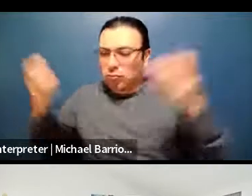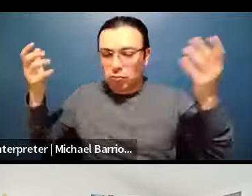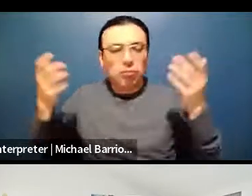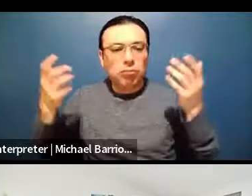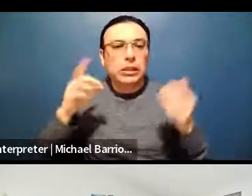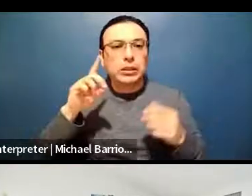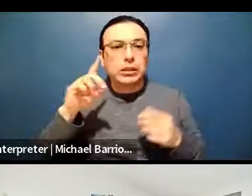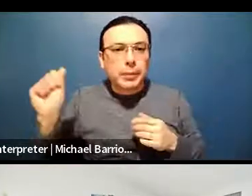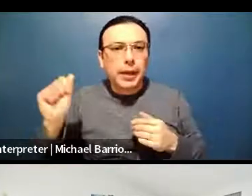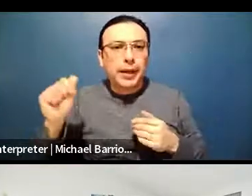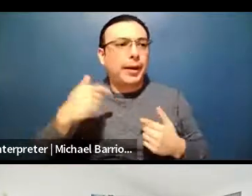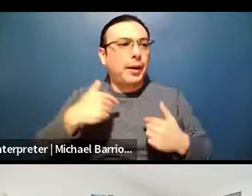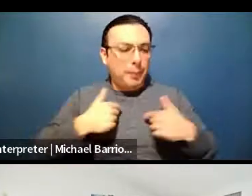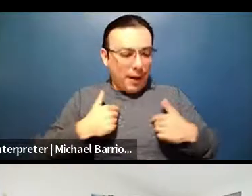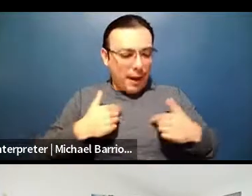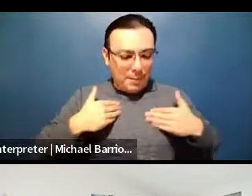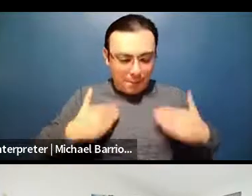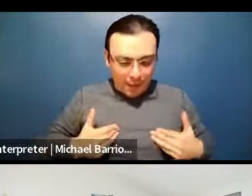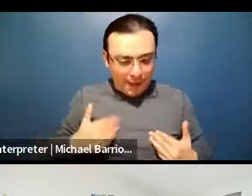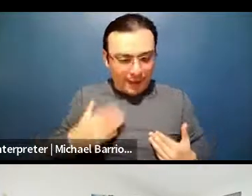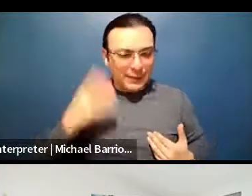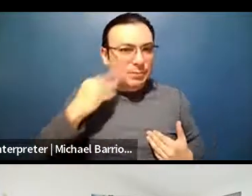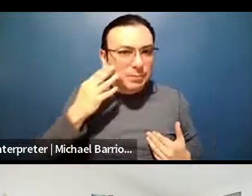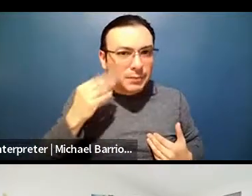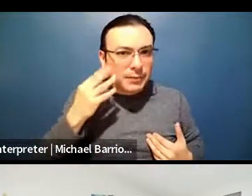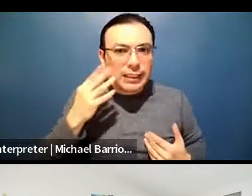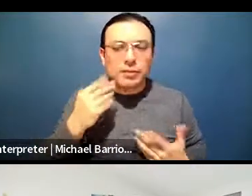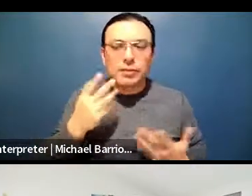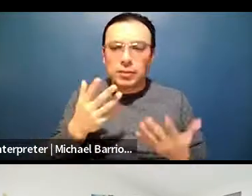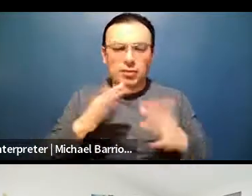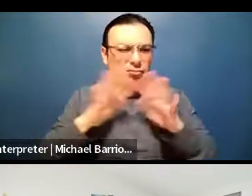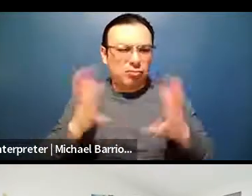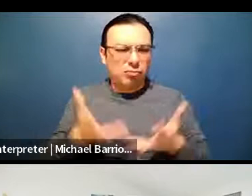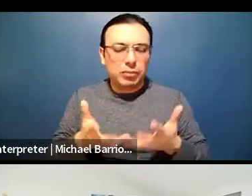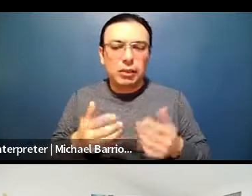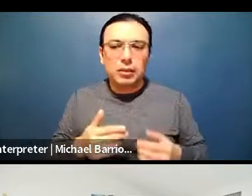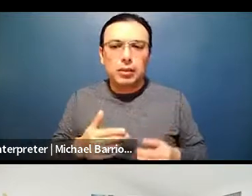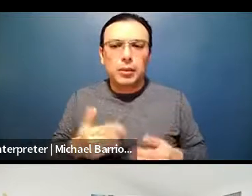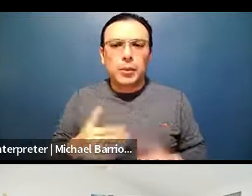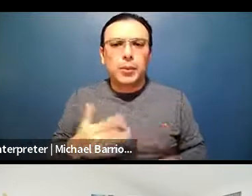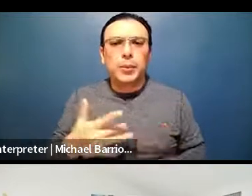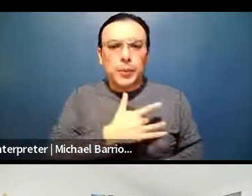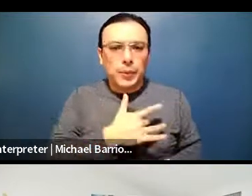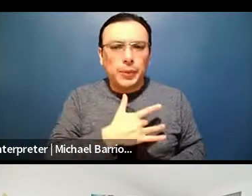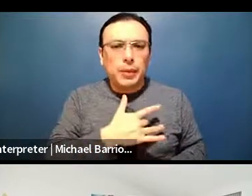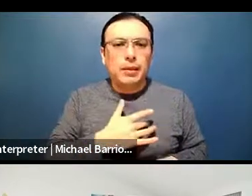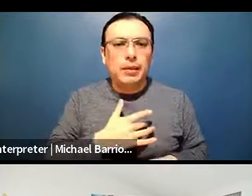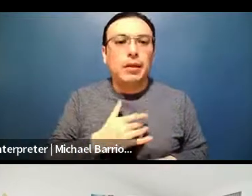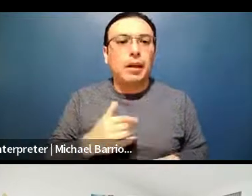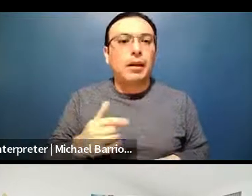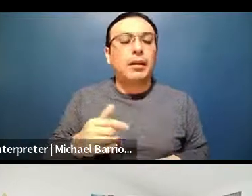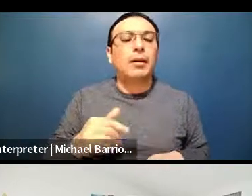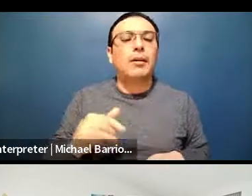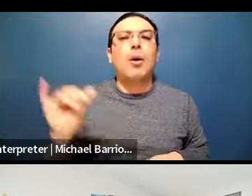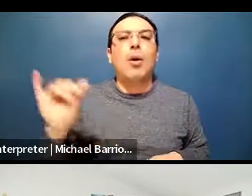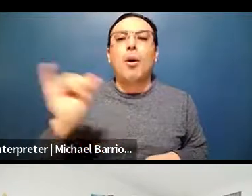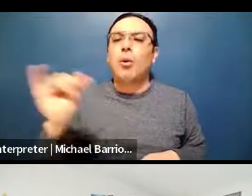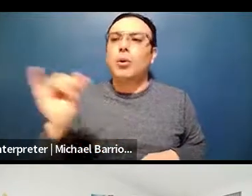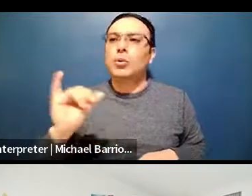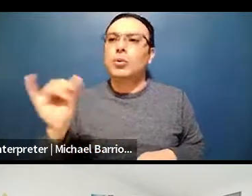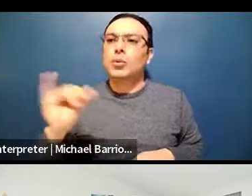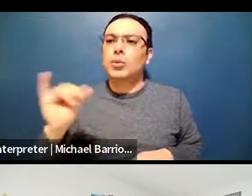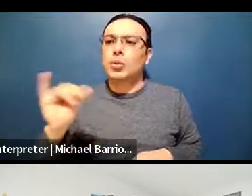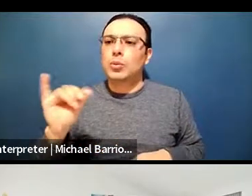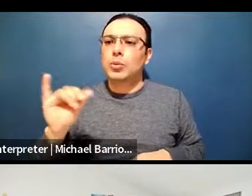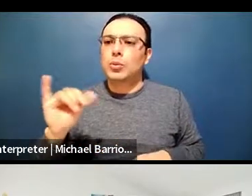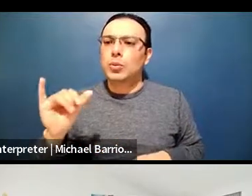and experience. It's very moving and I think surprisingly effective to the rest